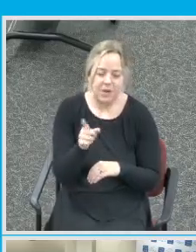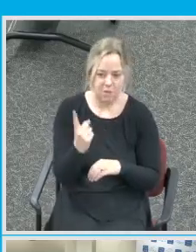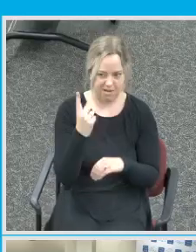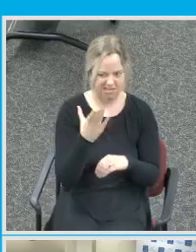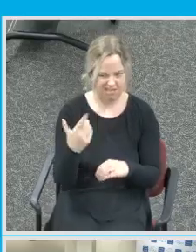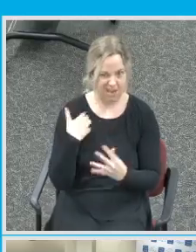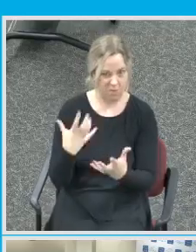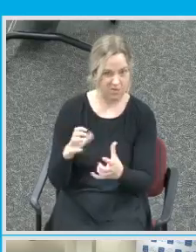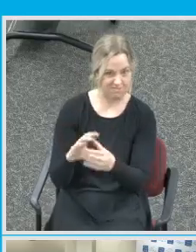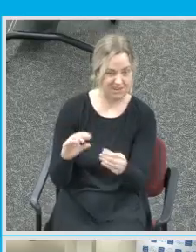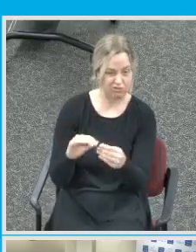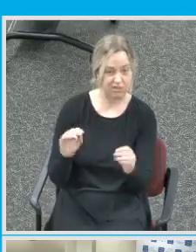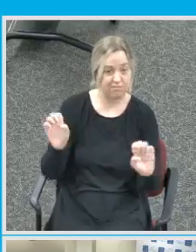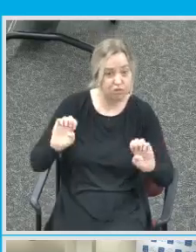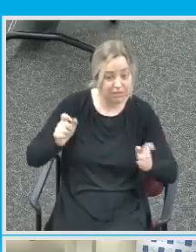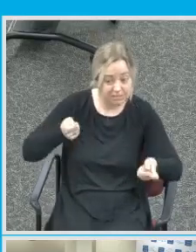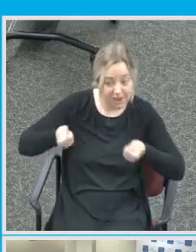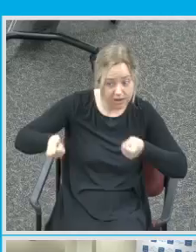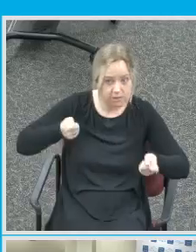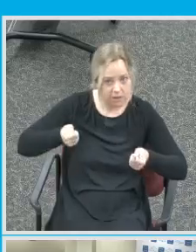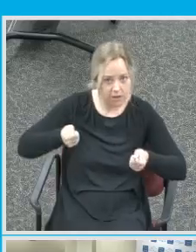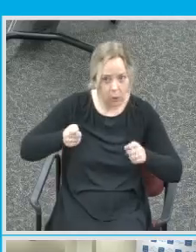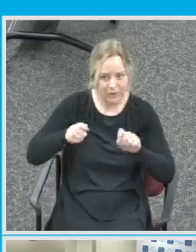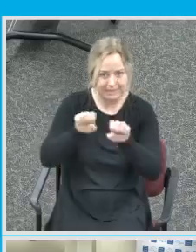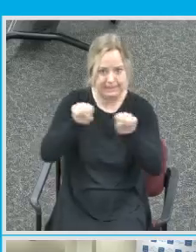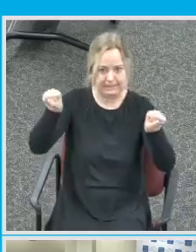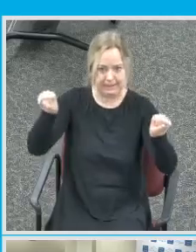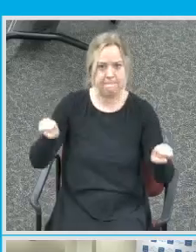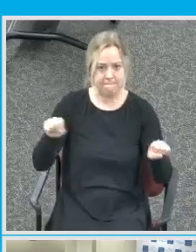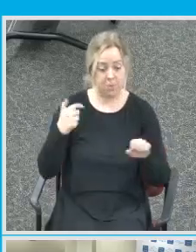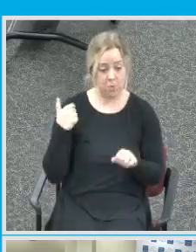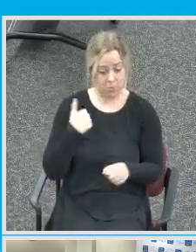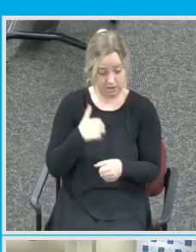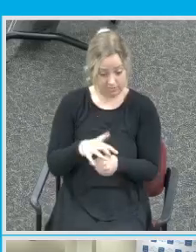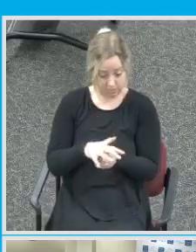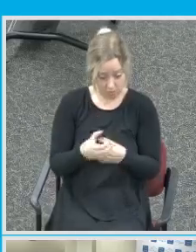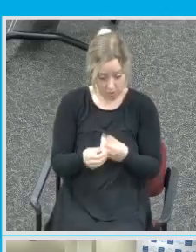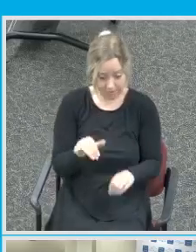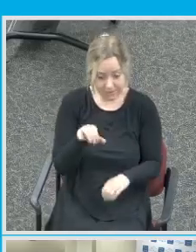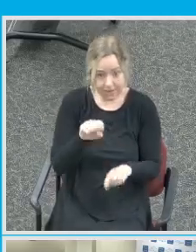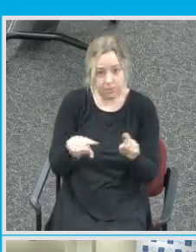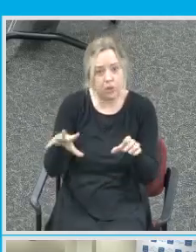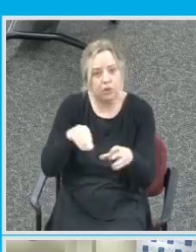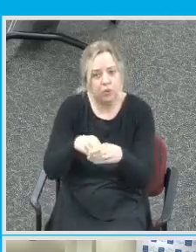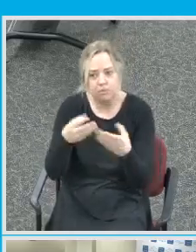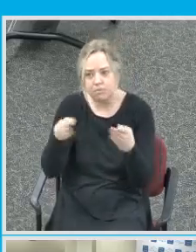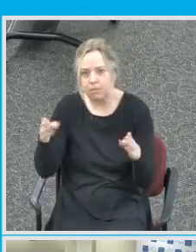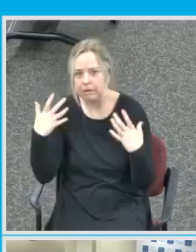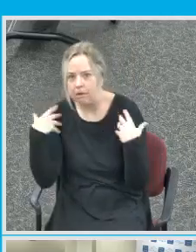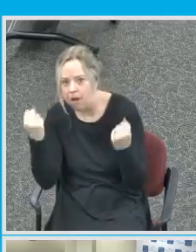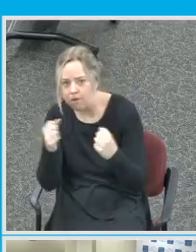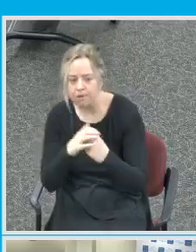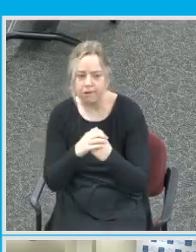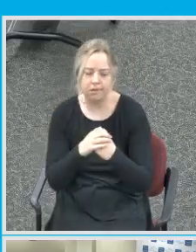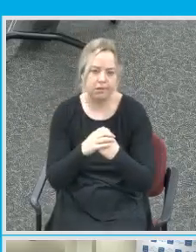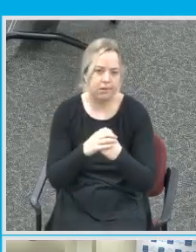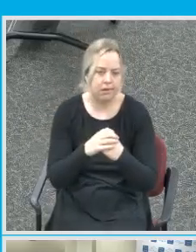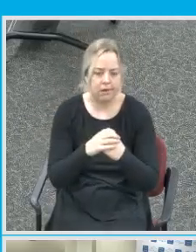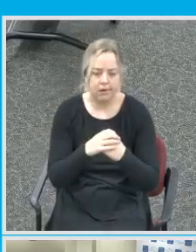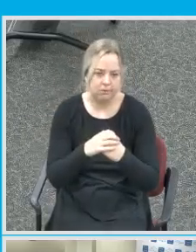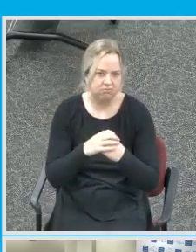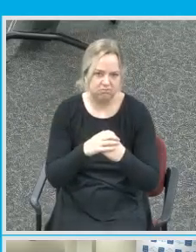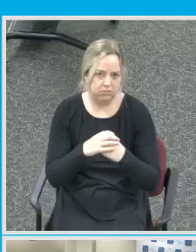is emergency management is a system, right? We're the regional office, but it includes public health, it includes mass care, it includes